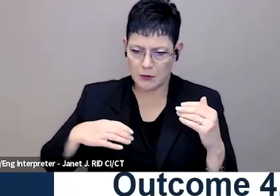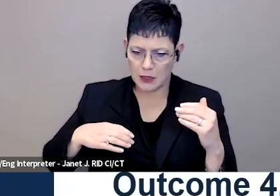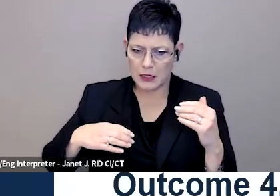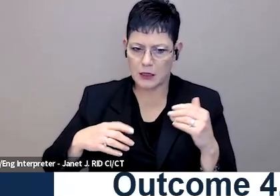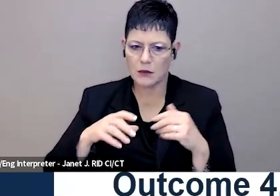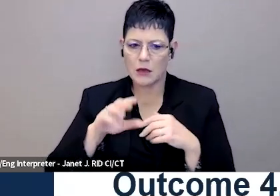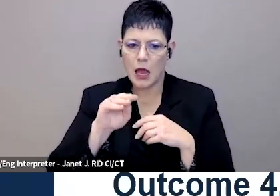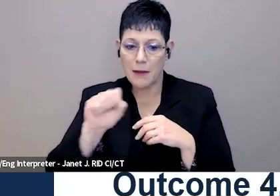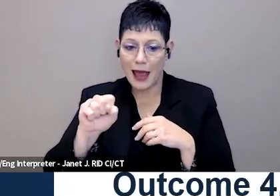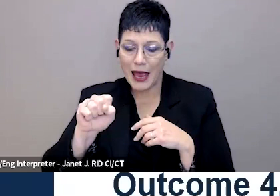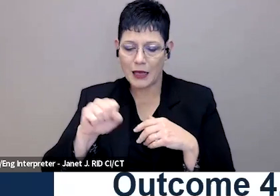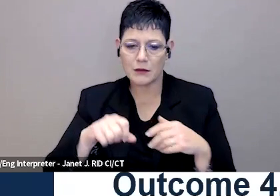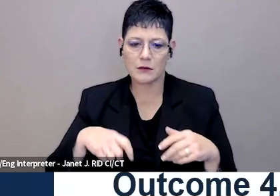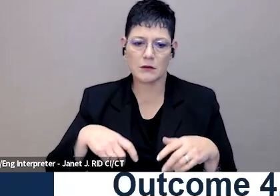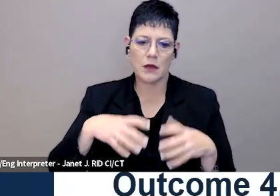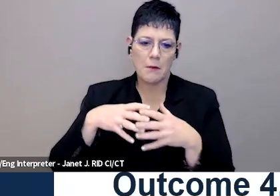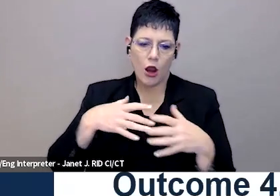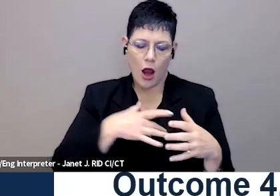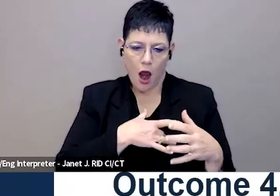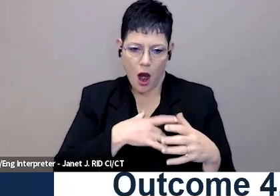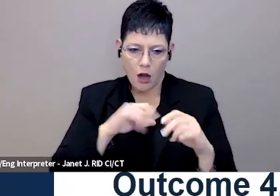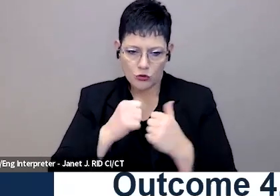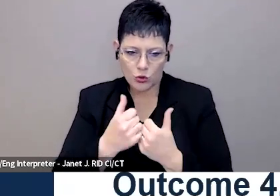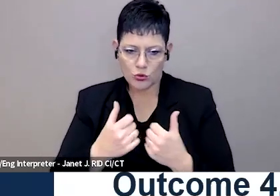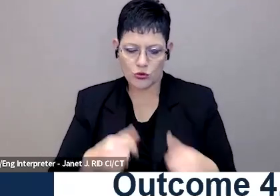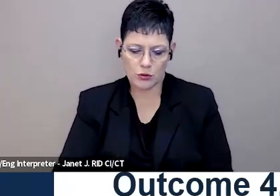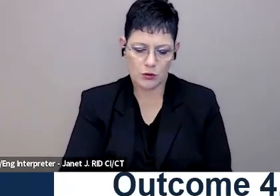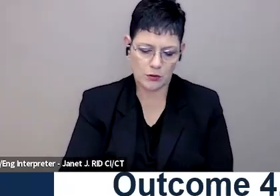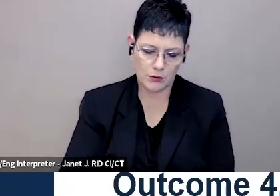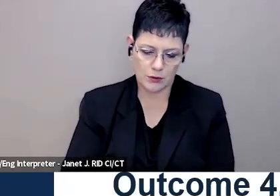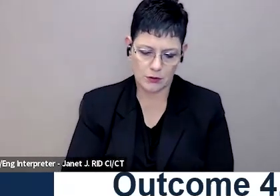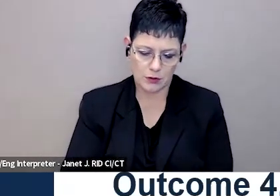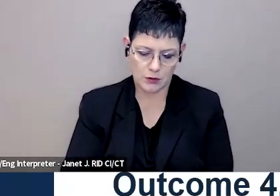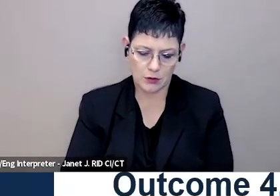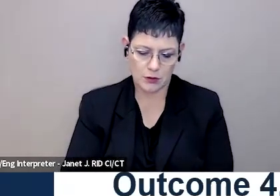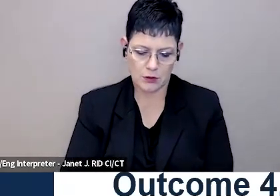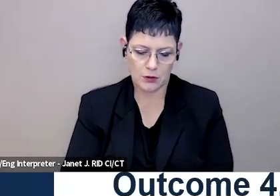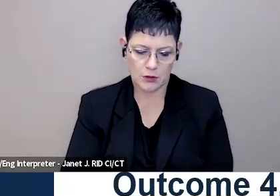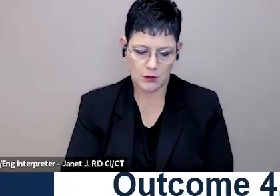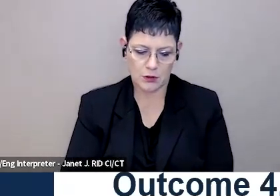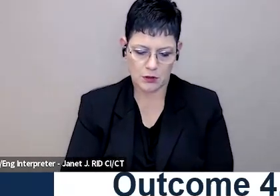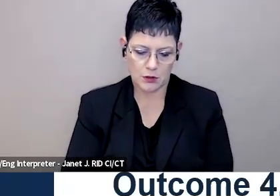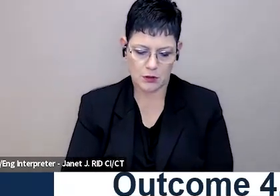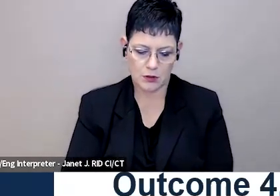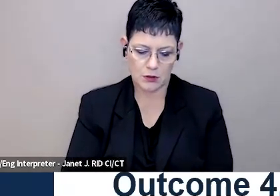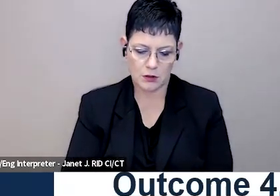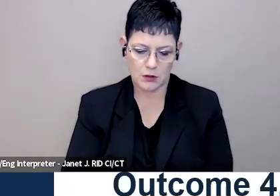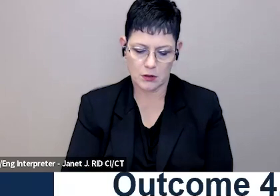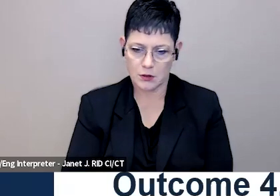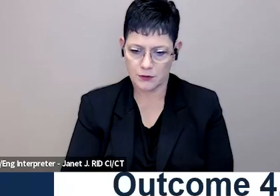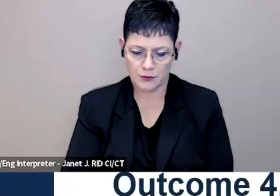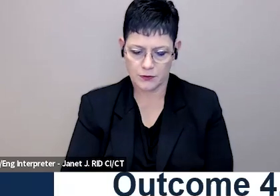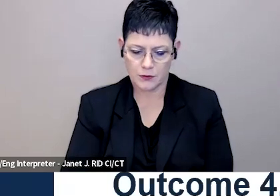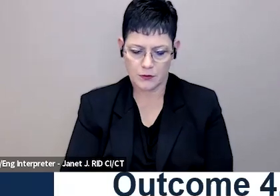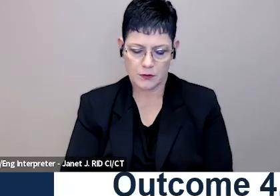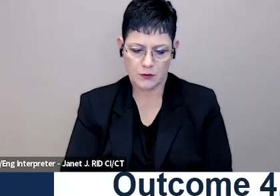Multiple Sclerosis Society, American Heart Association, Michael J. Fox Foundation for Parkinson's Research, National Association of